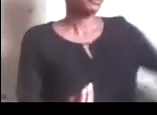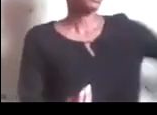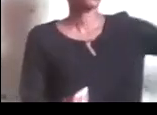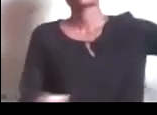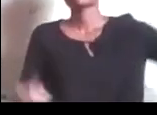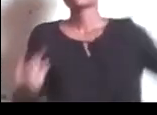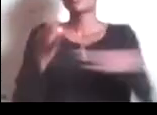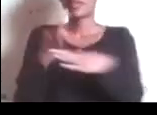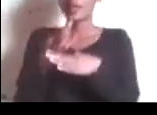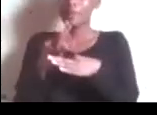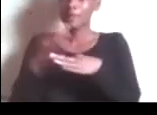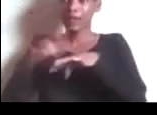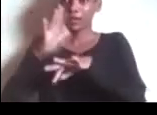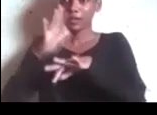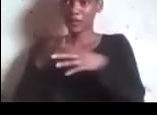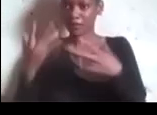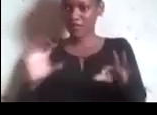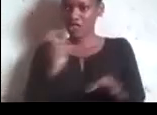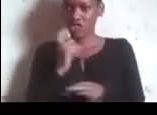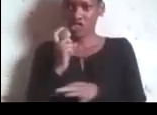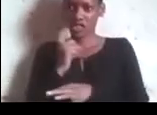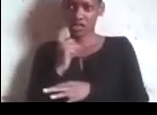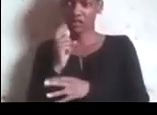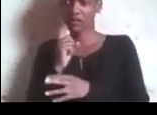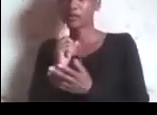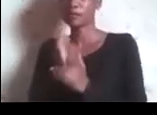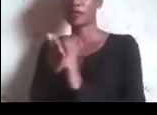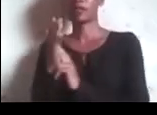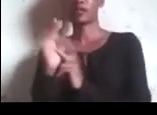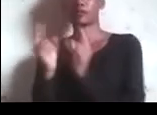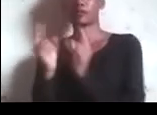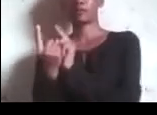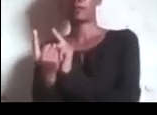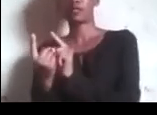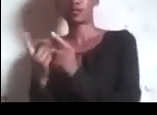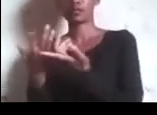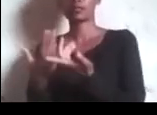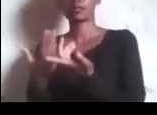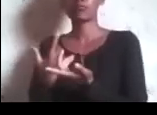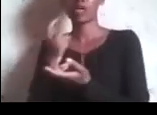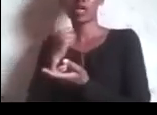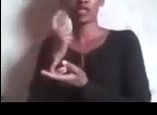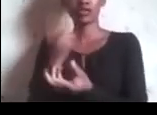do not have automatic parental rights and responsibilities.